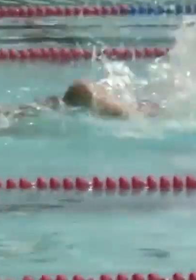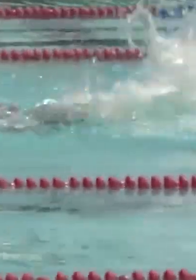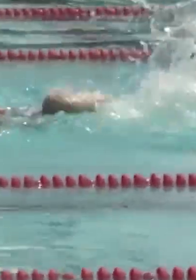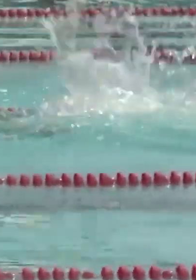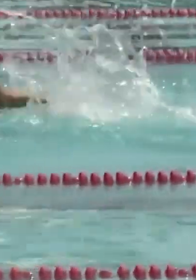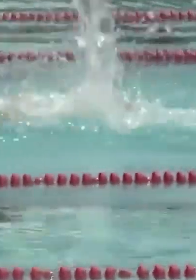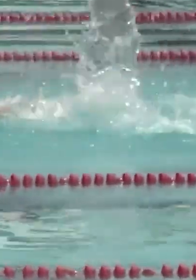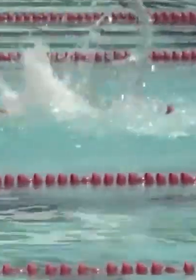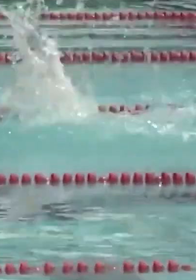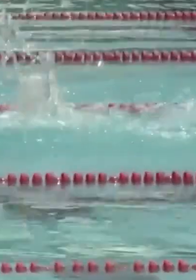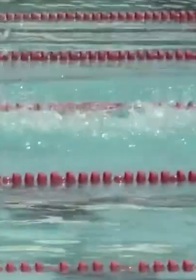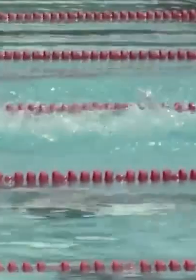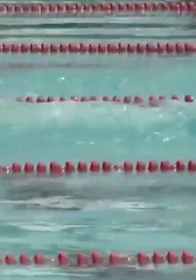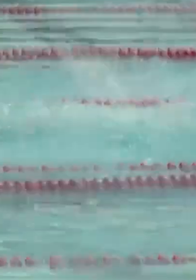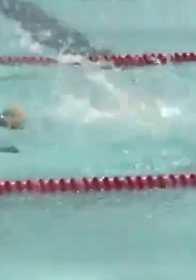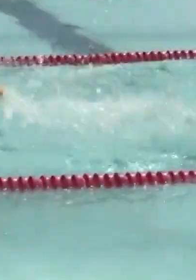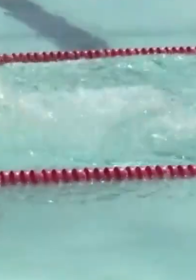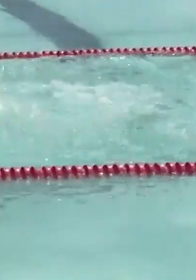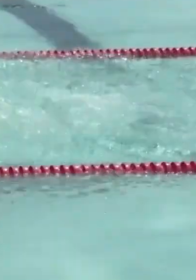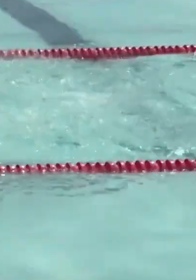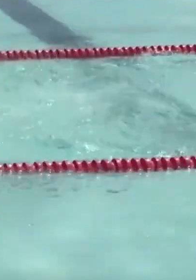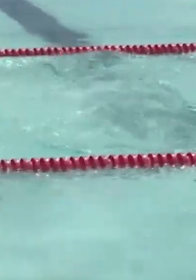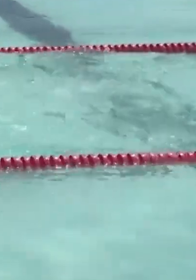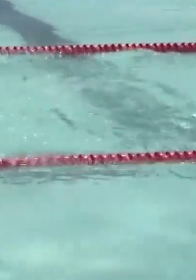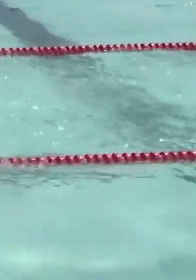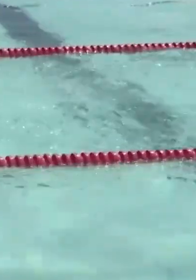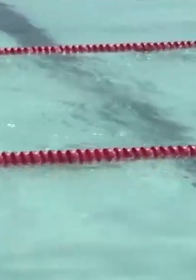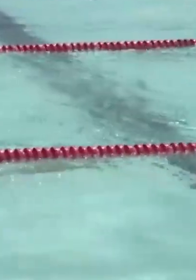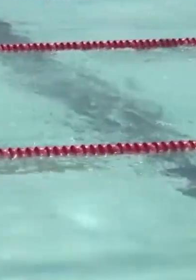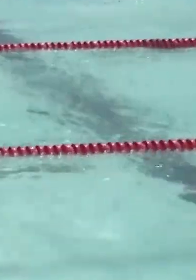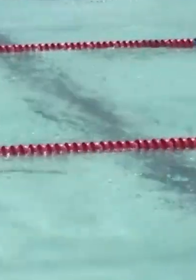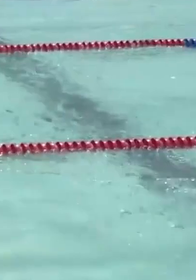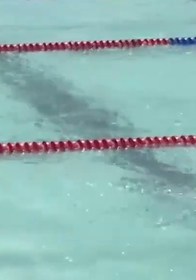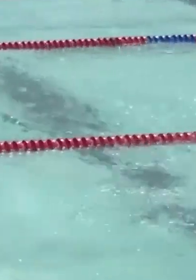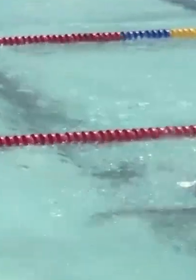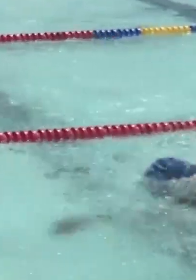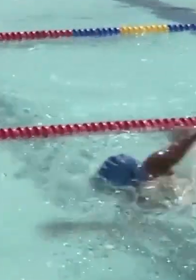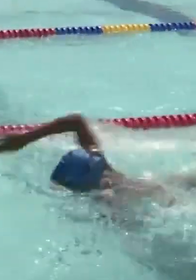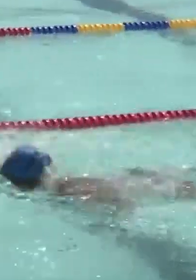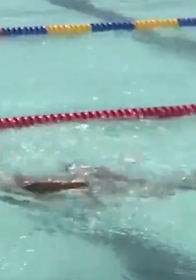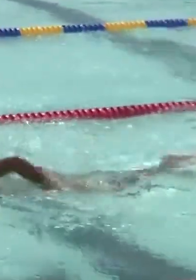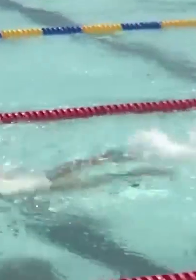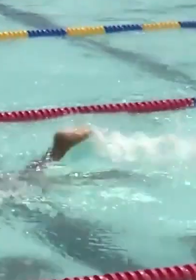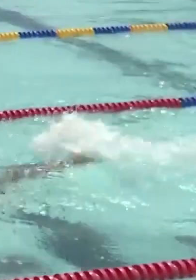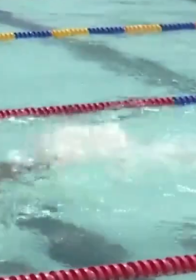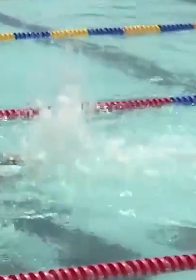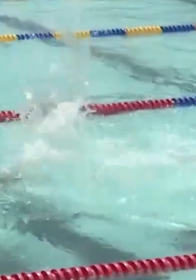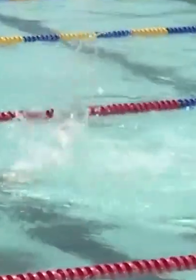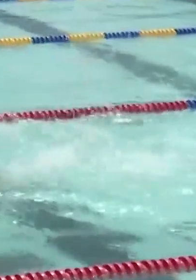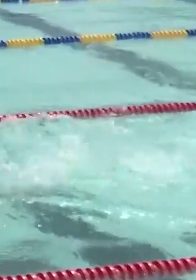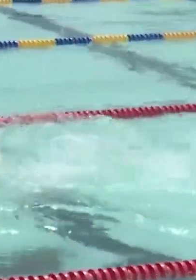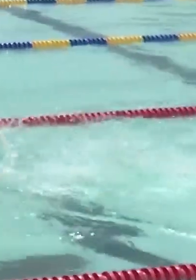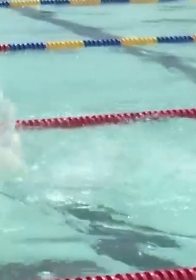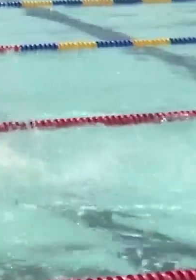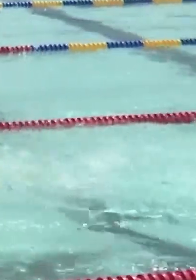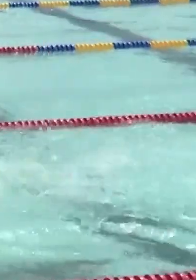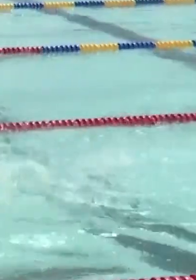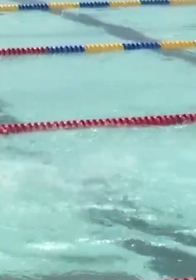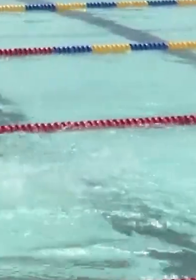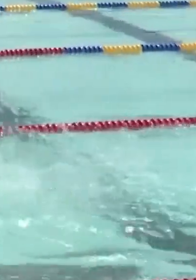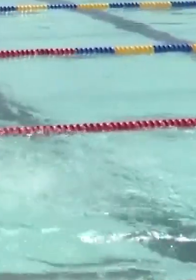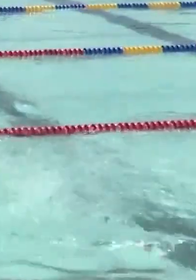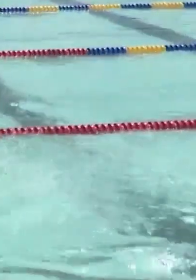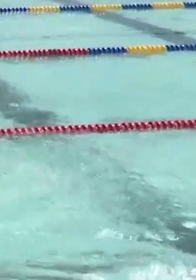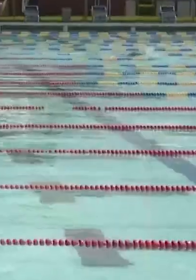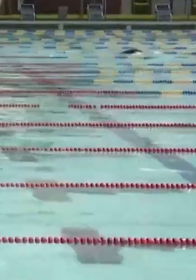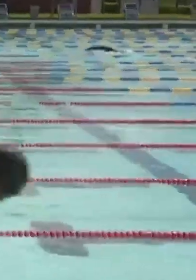Maskell of the Red Raptors in 42.24 seconds and Shante Boxall of the Blue Bulldogs in 47.84. The boys